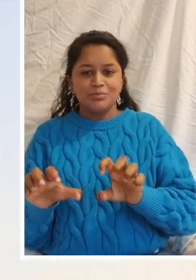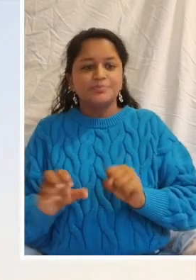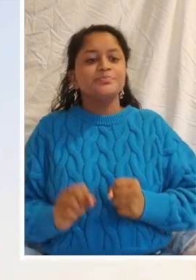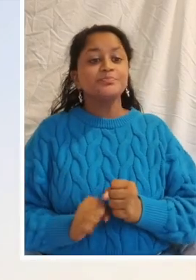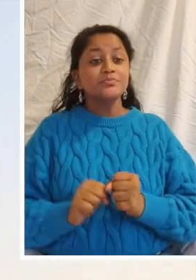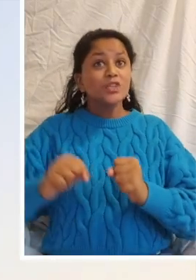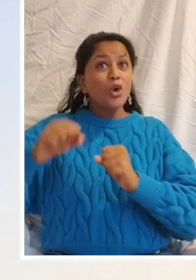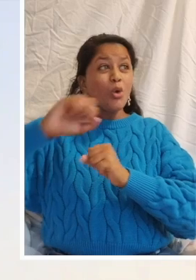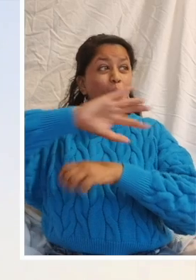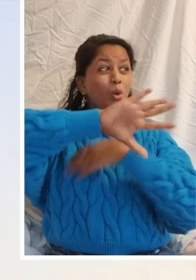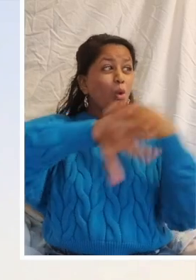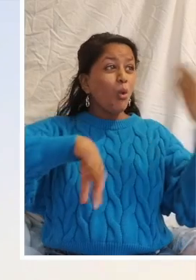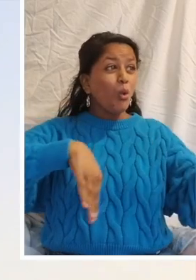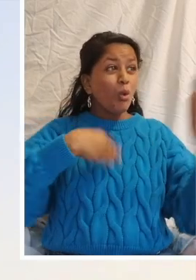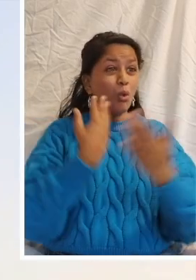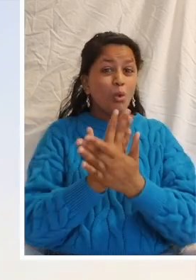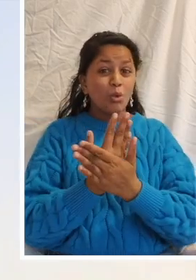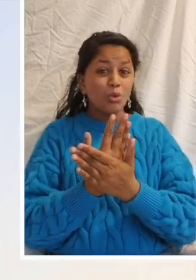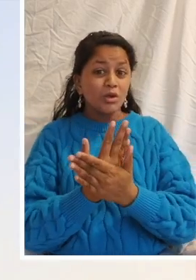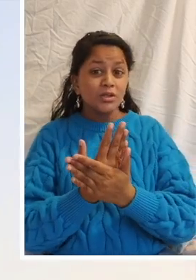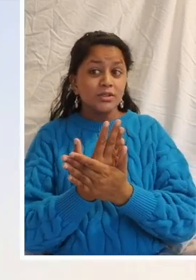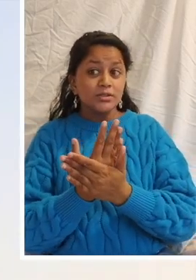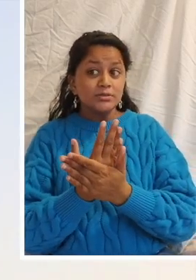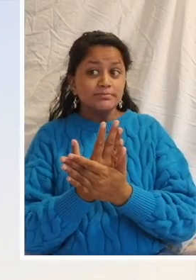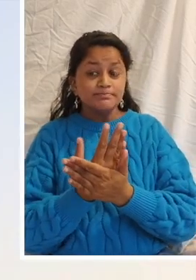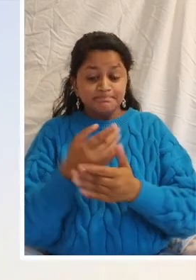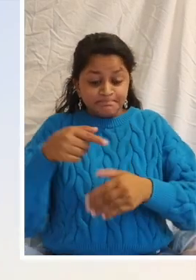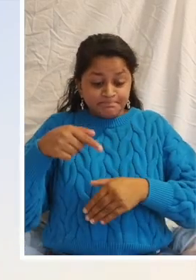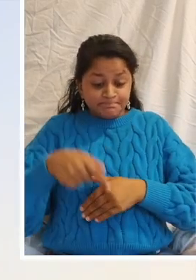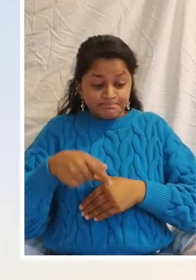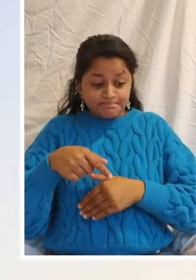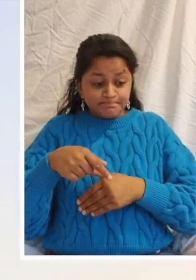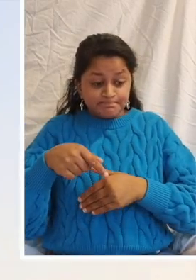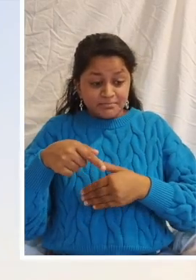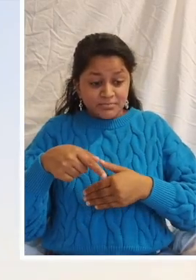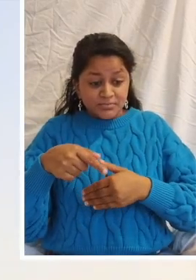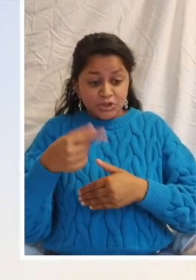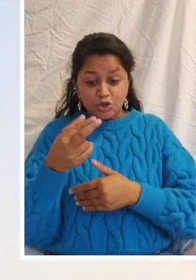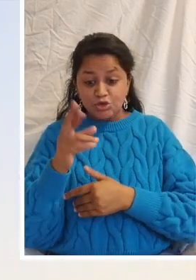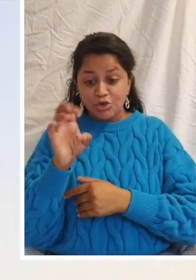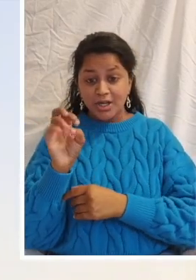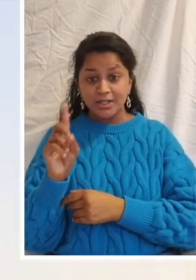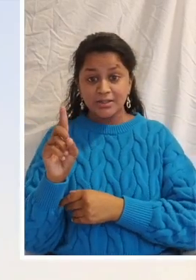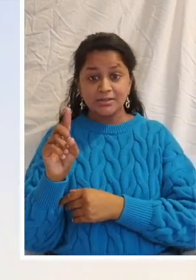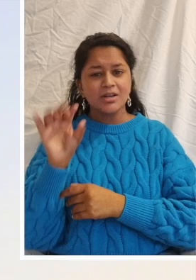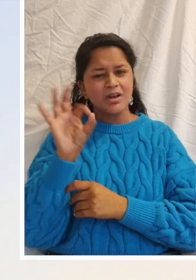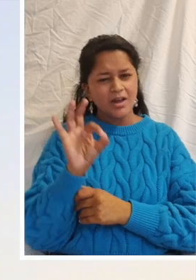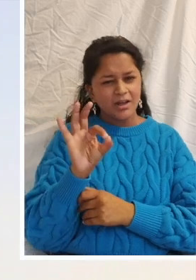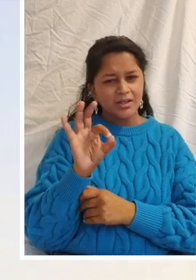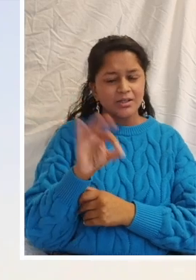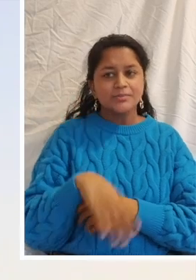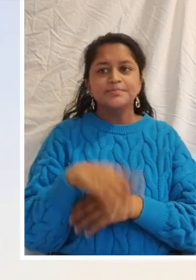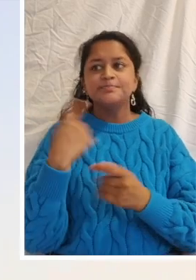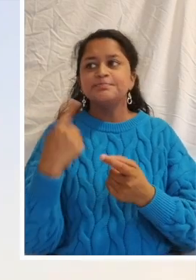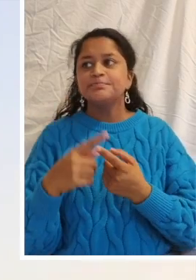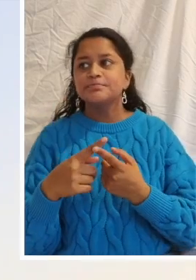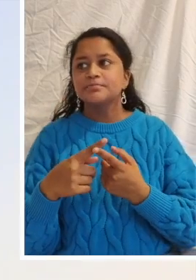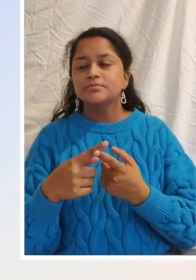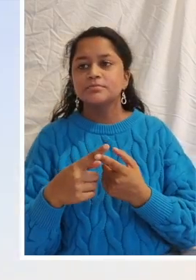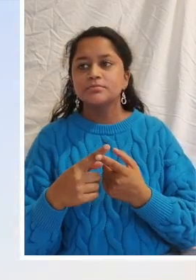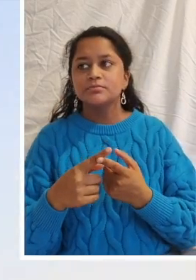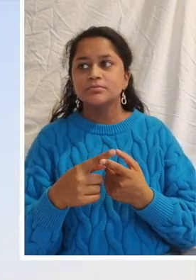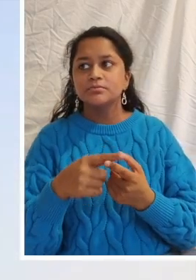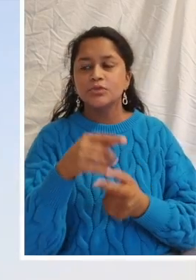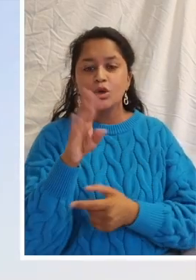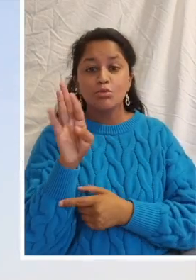and fall and twist their ankle. But across the whole island, I believe there's about 9 in Little Cayman, and in the Brac, there's probably